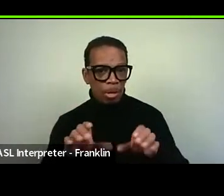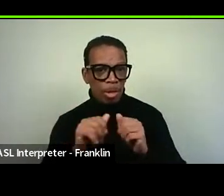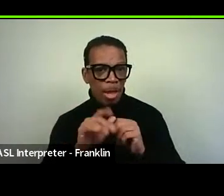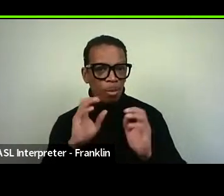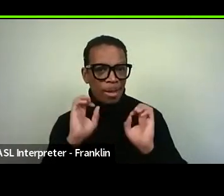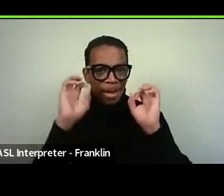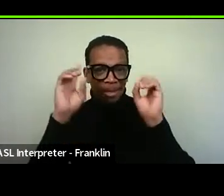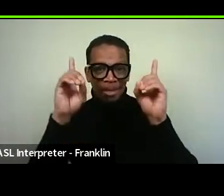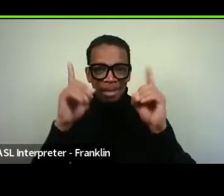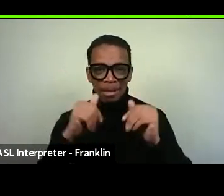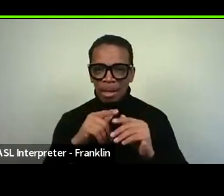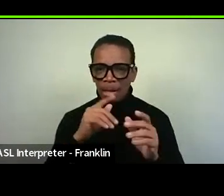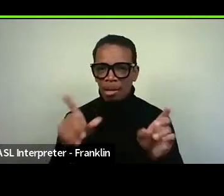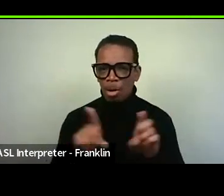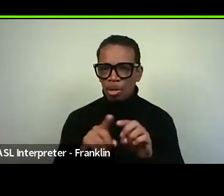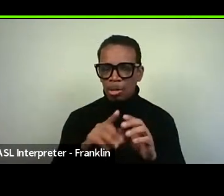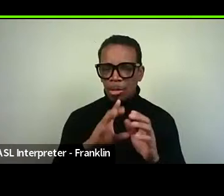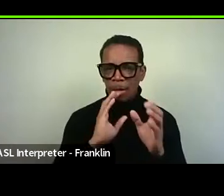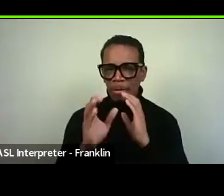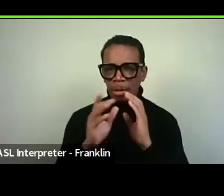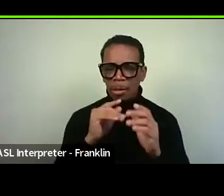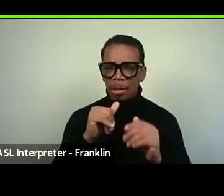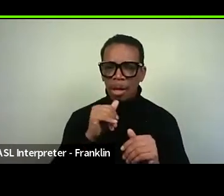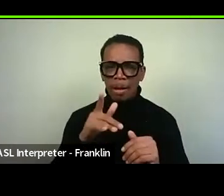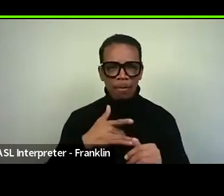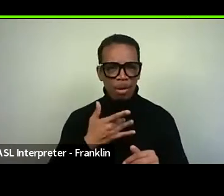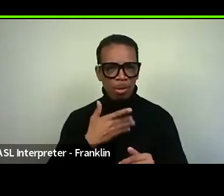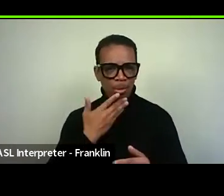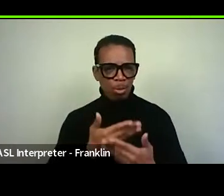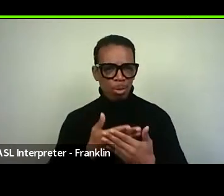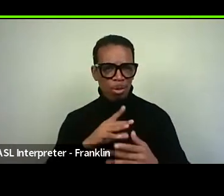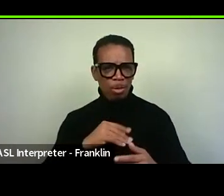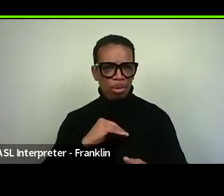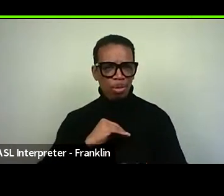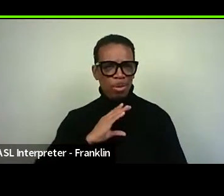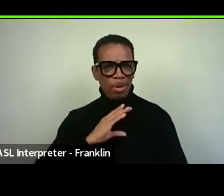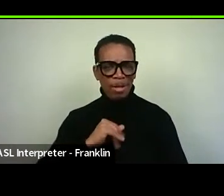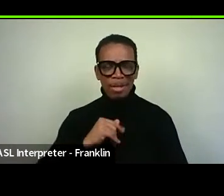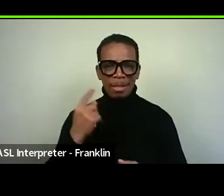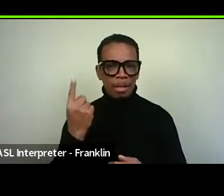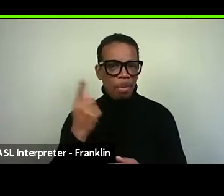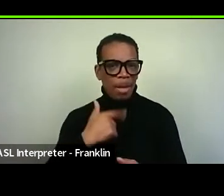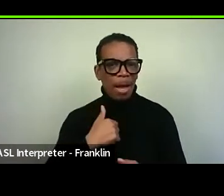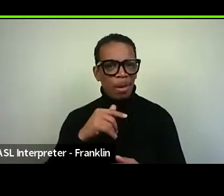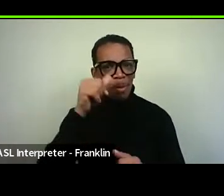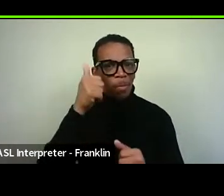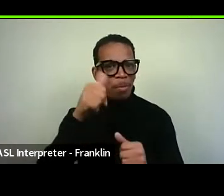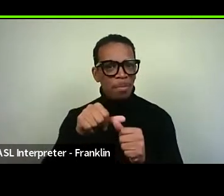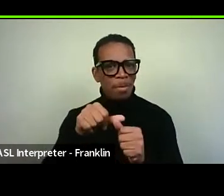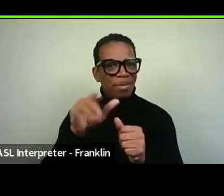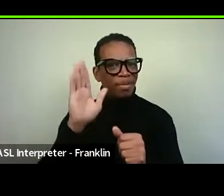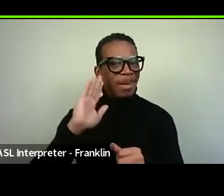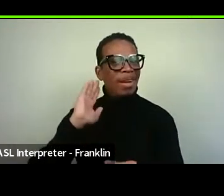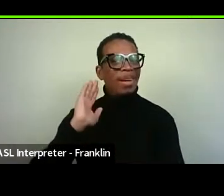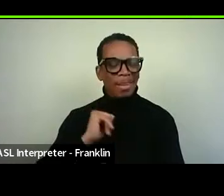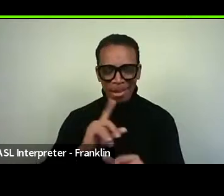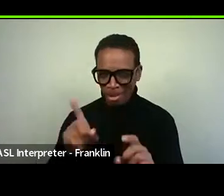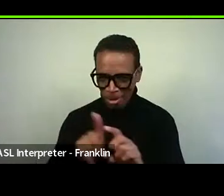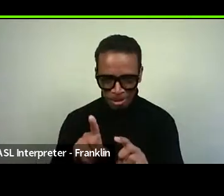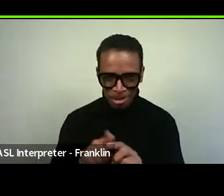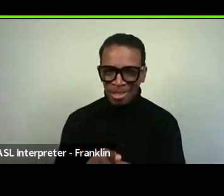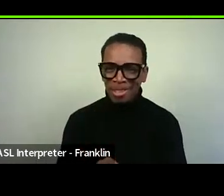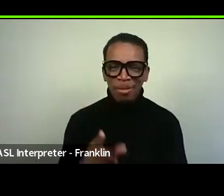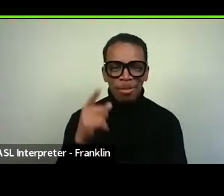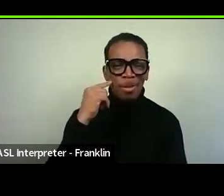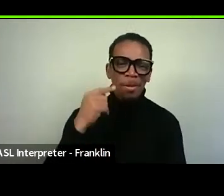having conversations that were enriching with something that I remember having. And I think also just